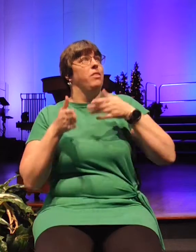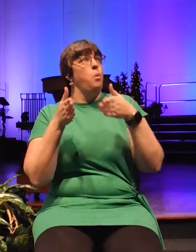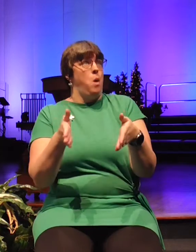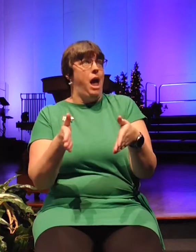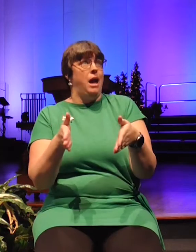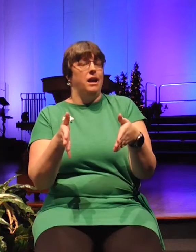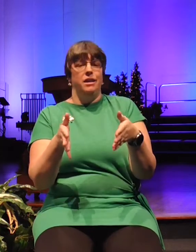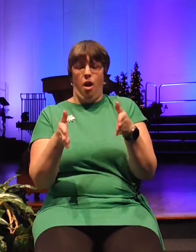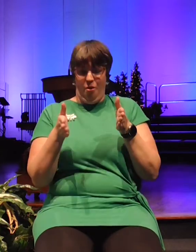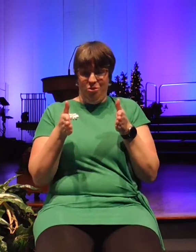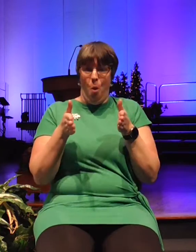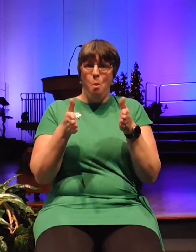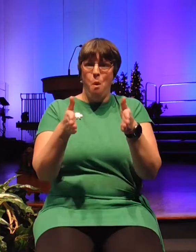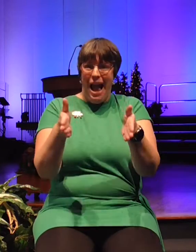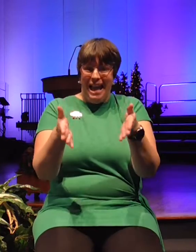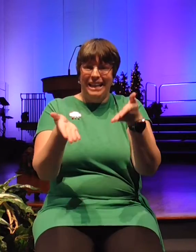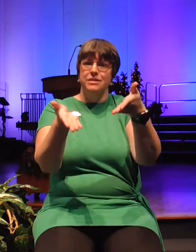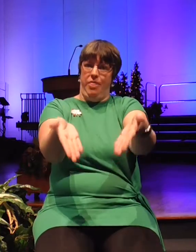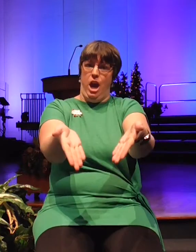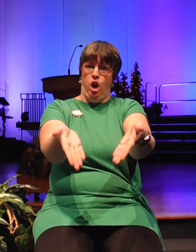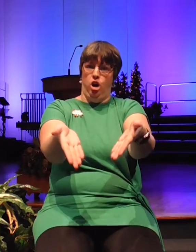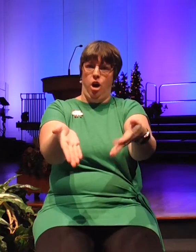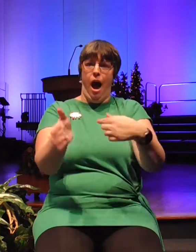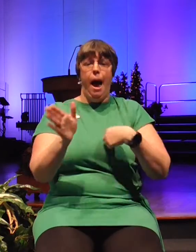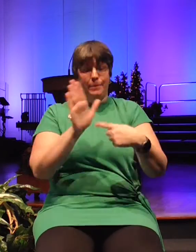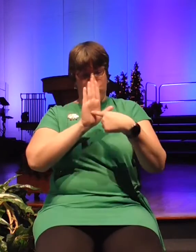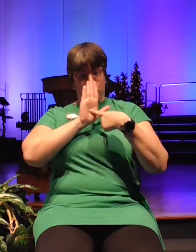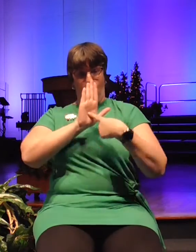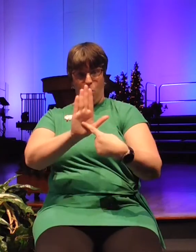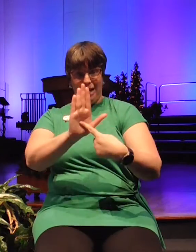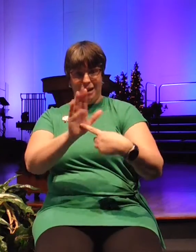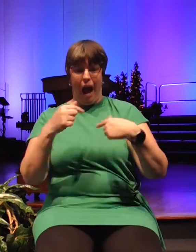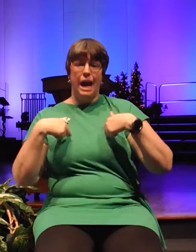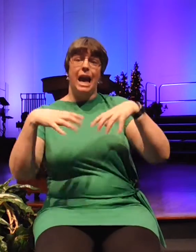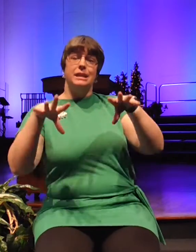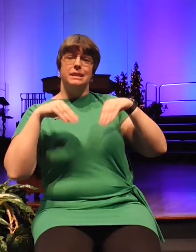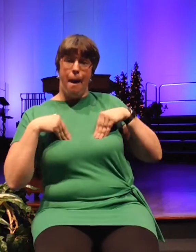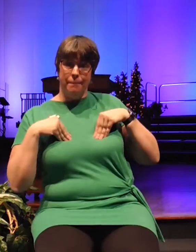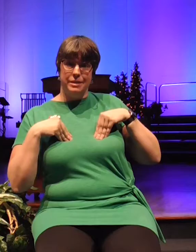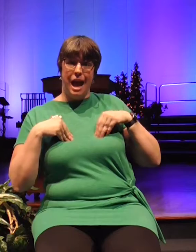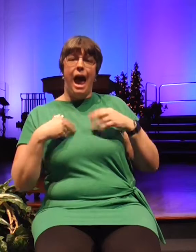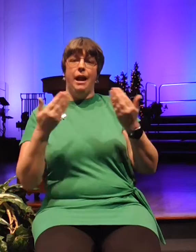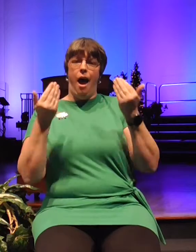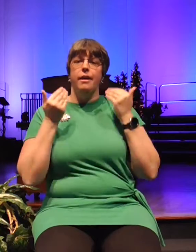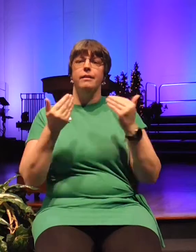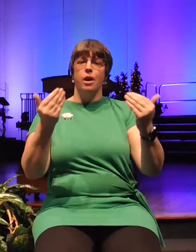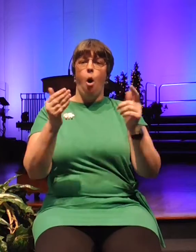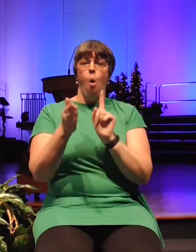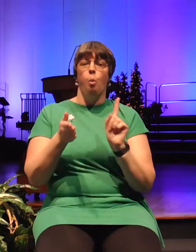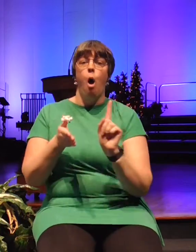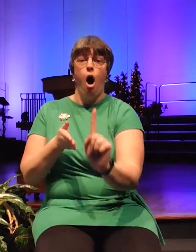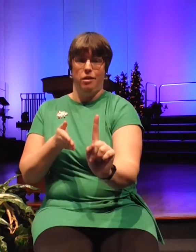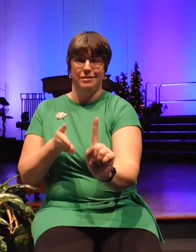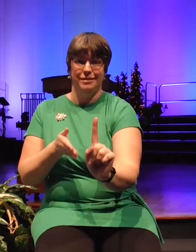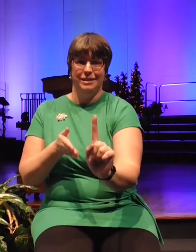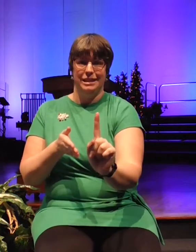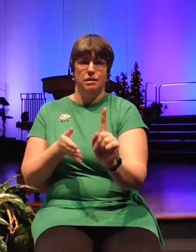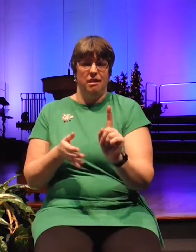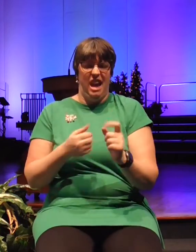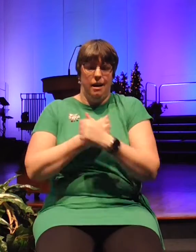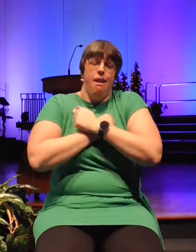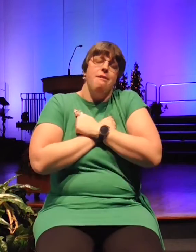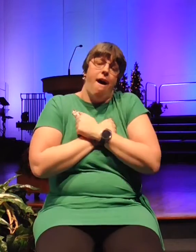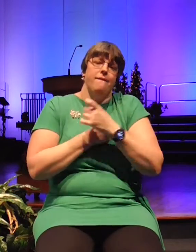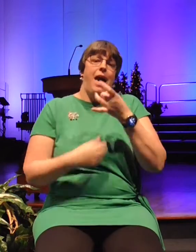made. I am shown the way, I accept the way, and I walk that way in love